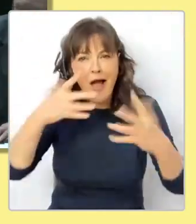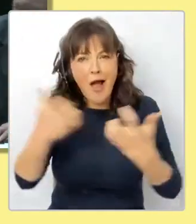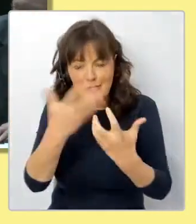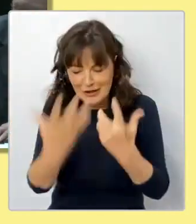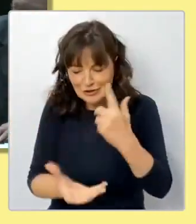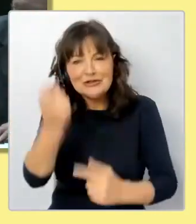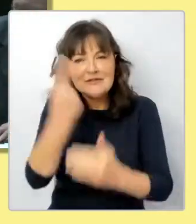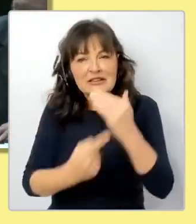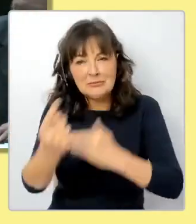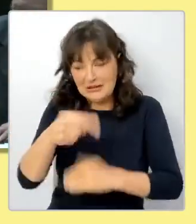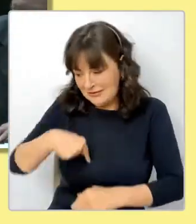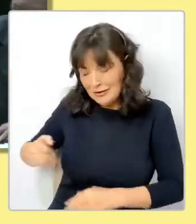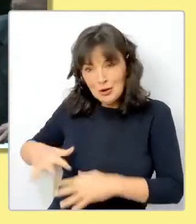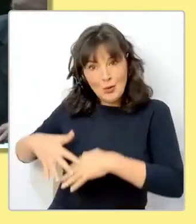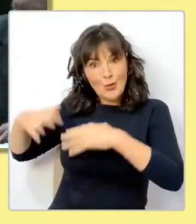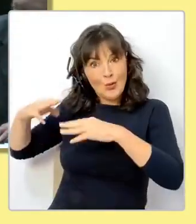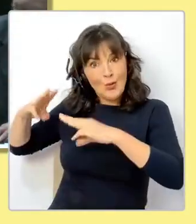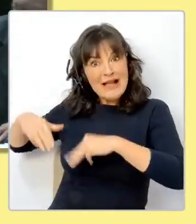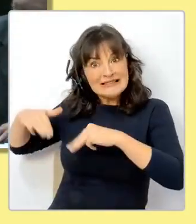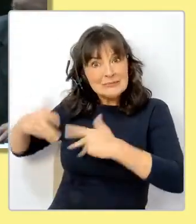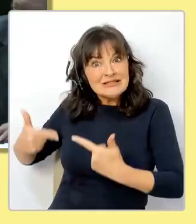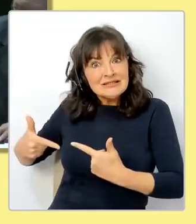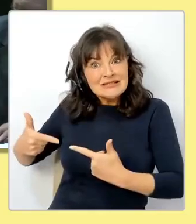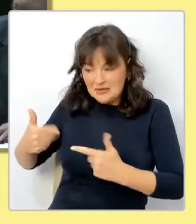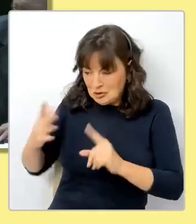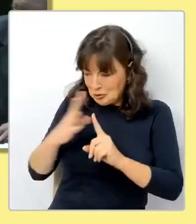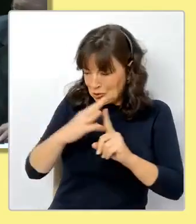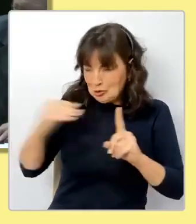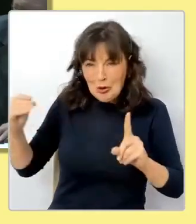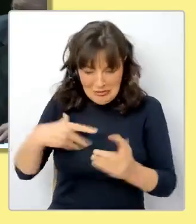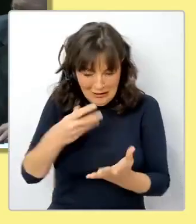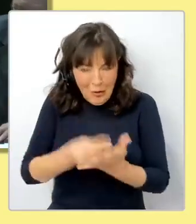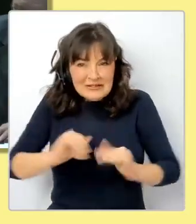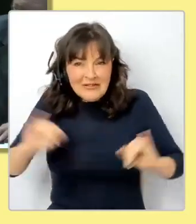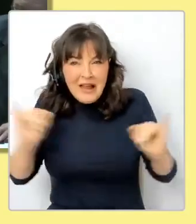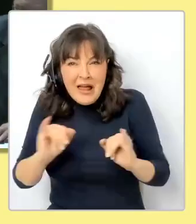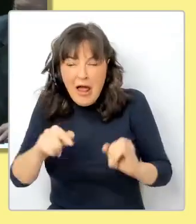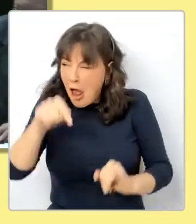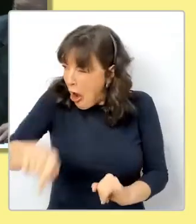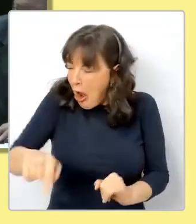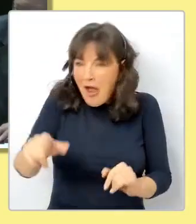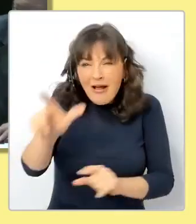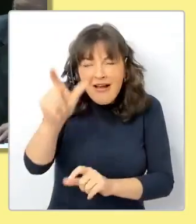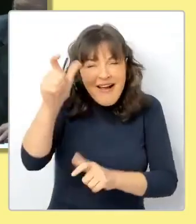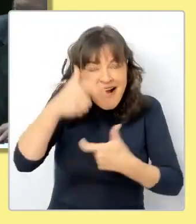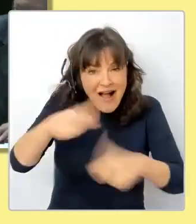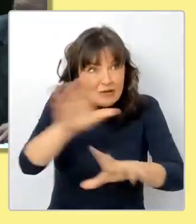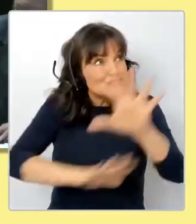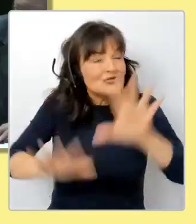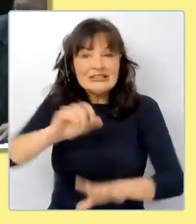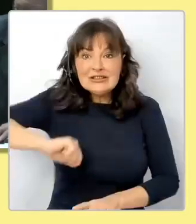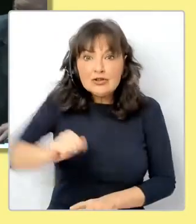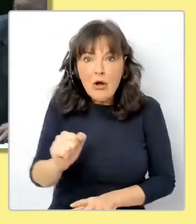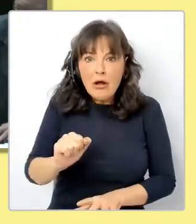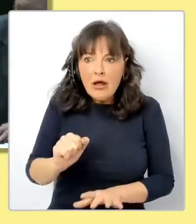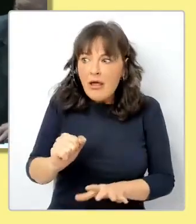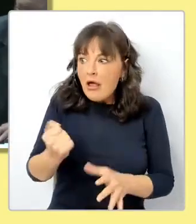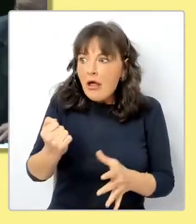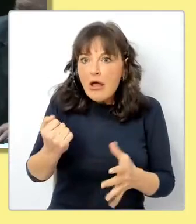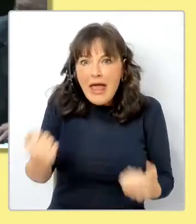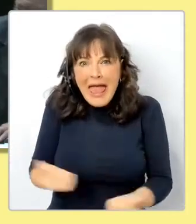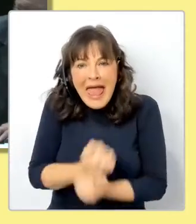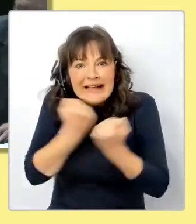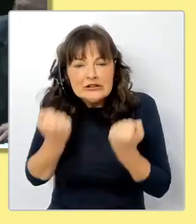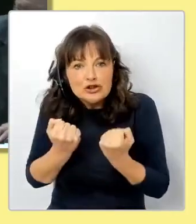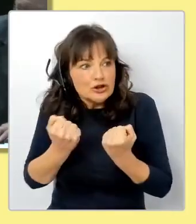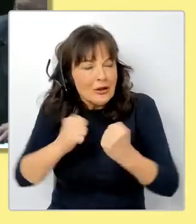of living crisis. The fact that a country as energy rich as Scotland has people who are fuel